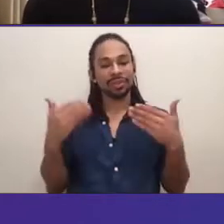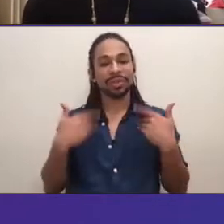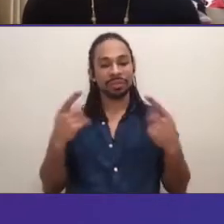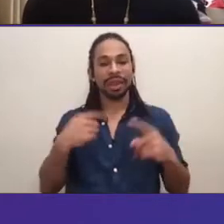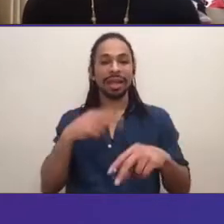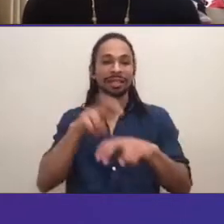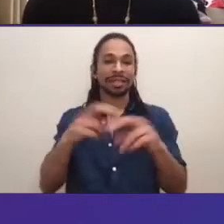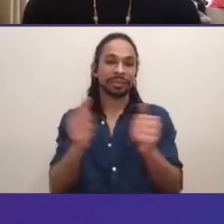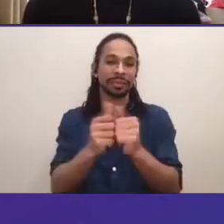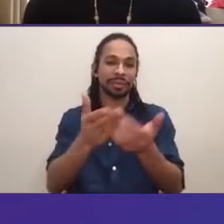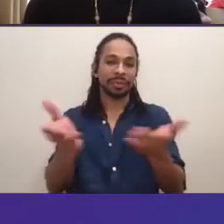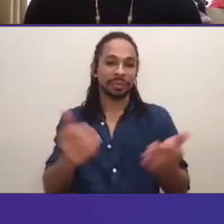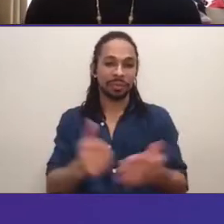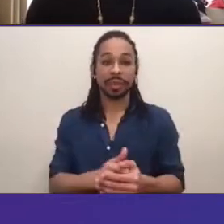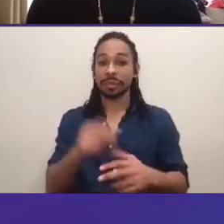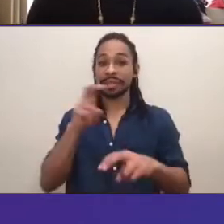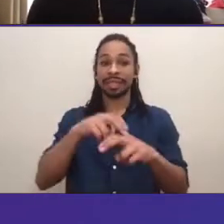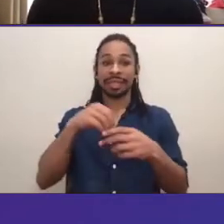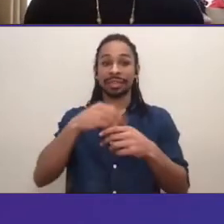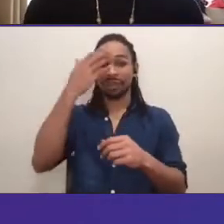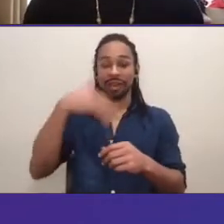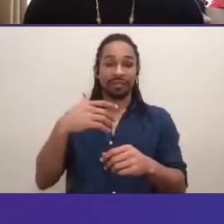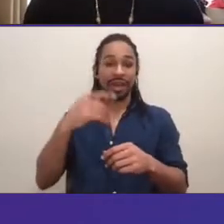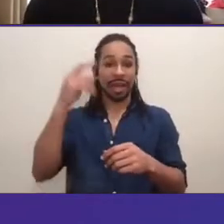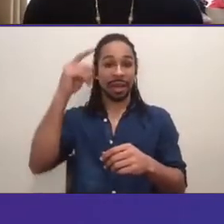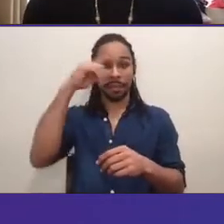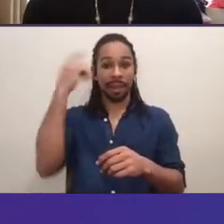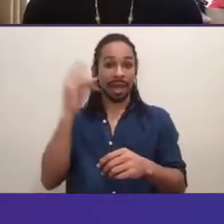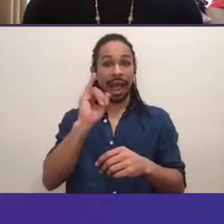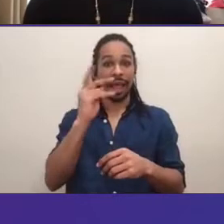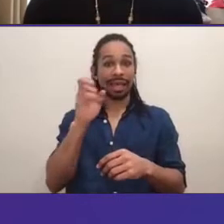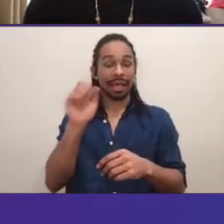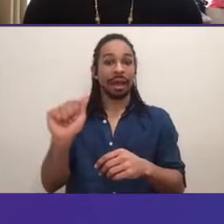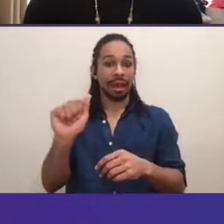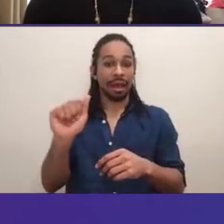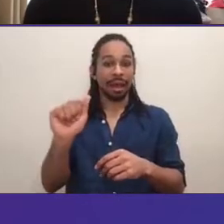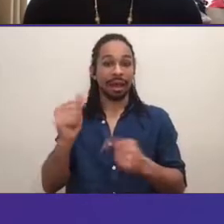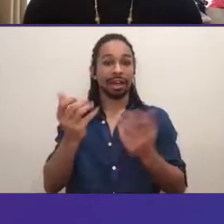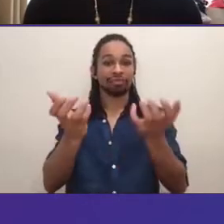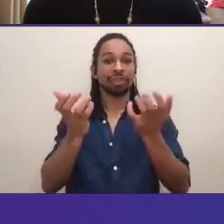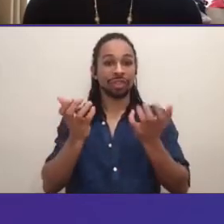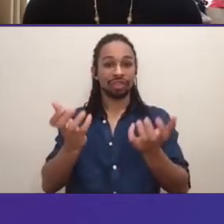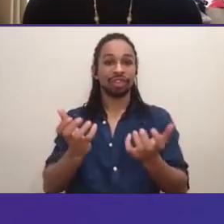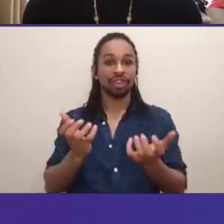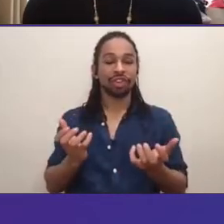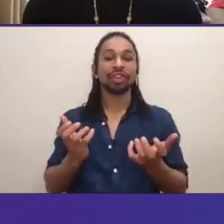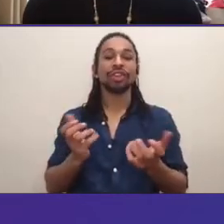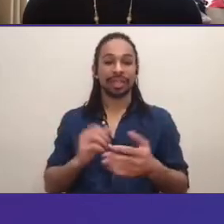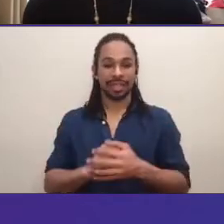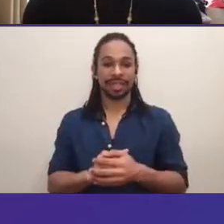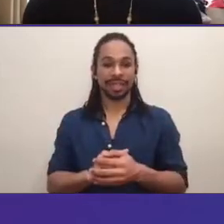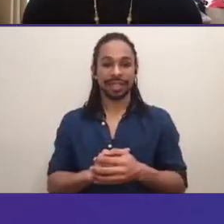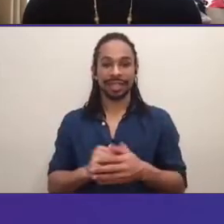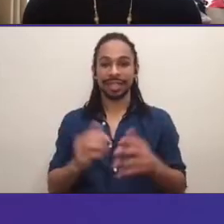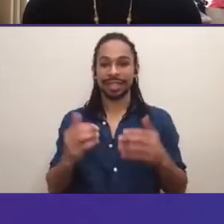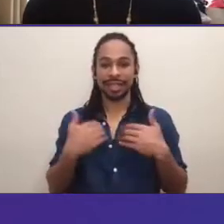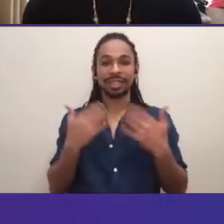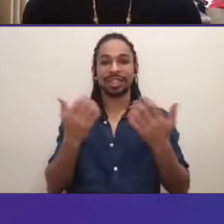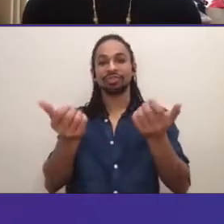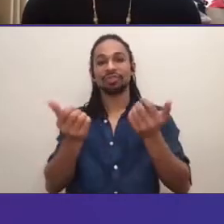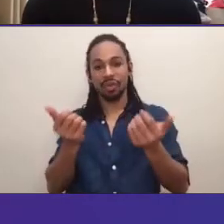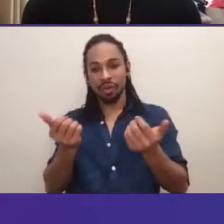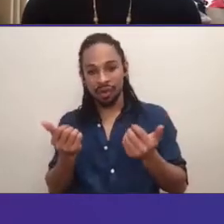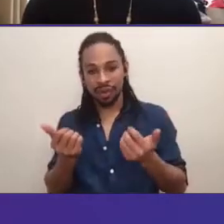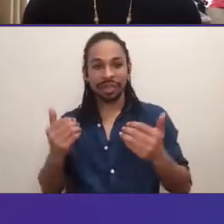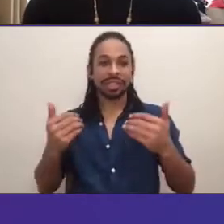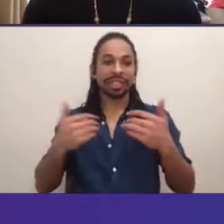you. I'm sitting in front of a black IKEA setup that has some drawers in it,